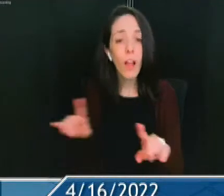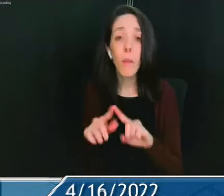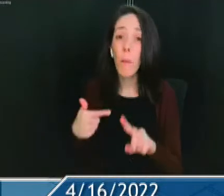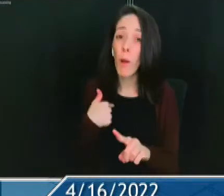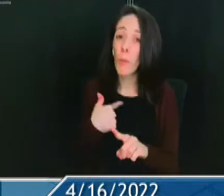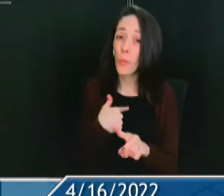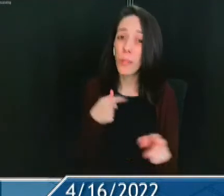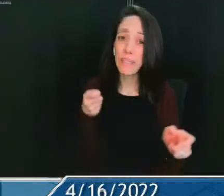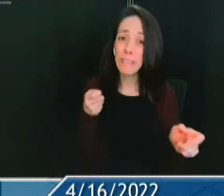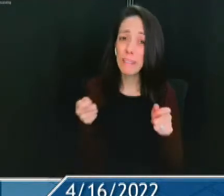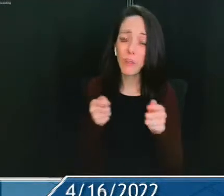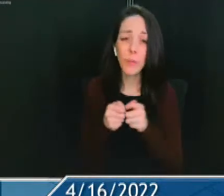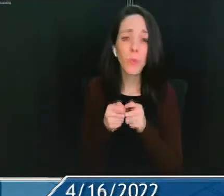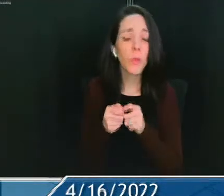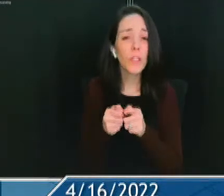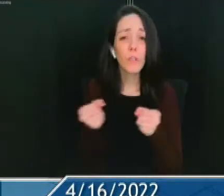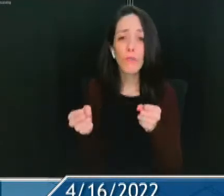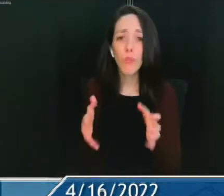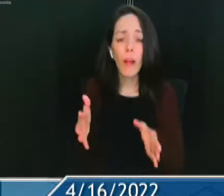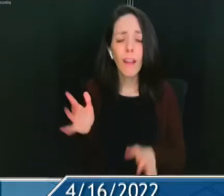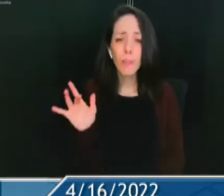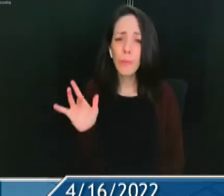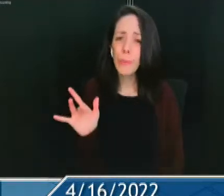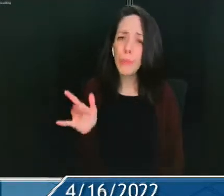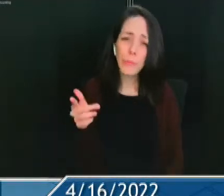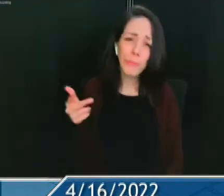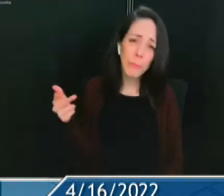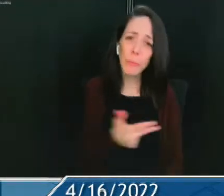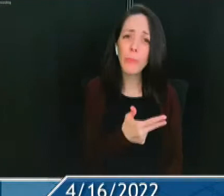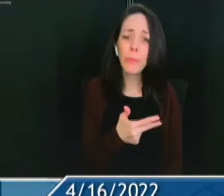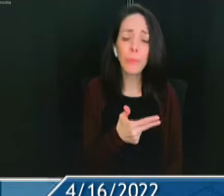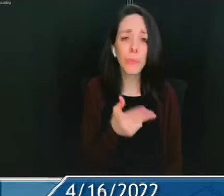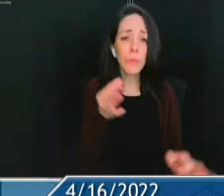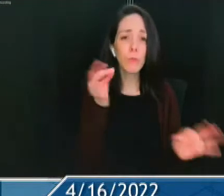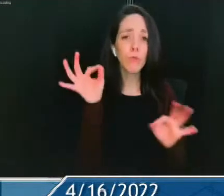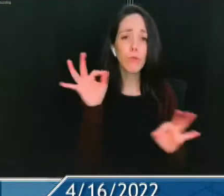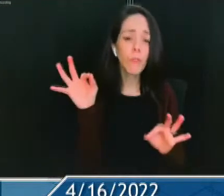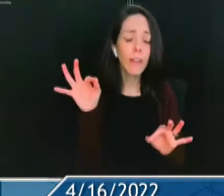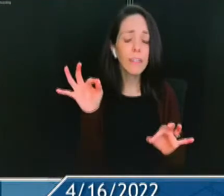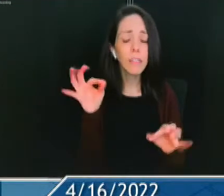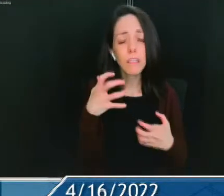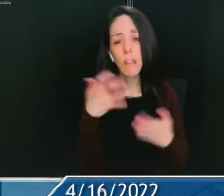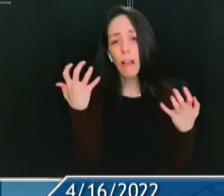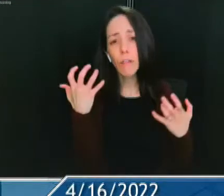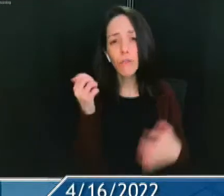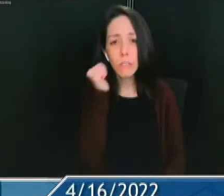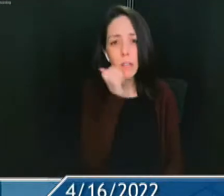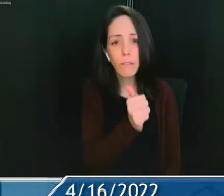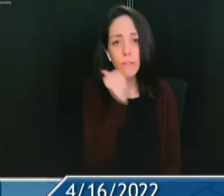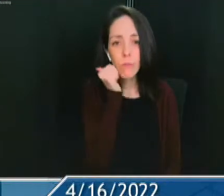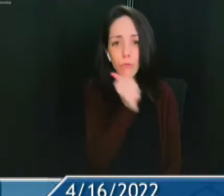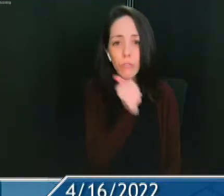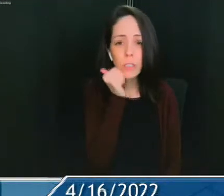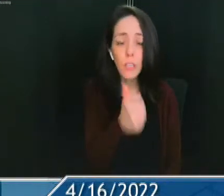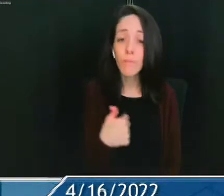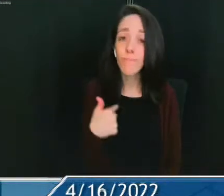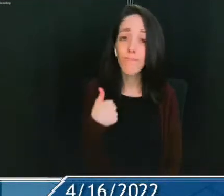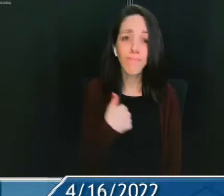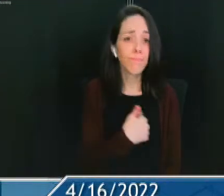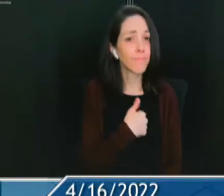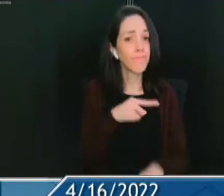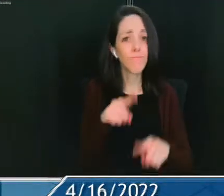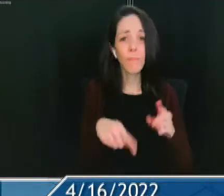are speeding, who are distracted, and who are angry every single day. We cannot share the road safely with